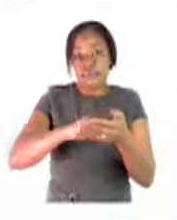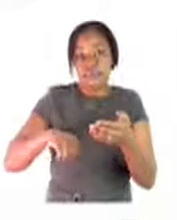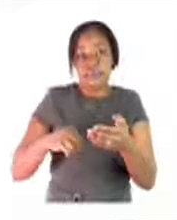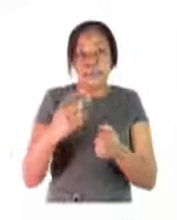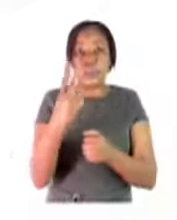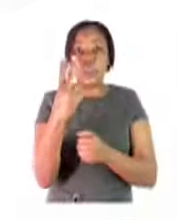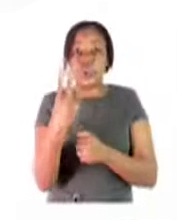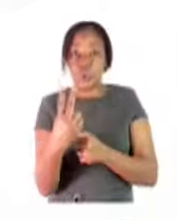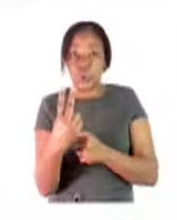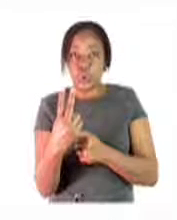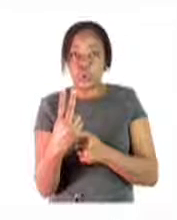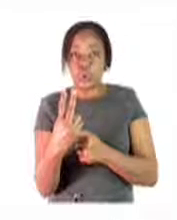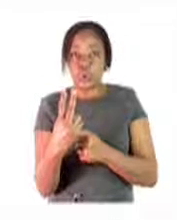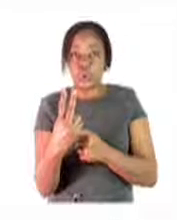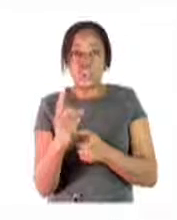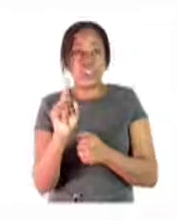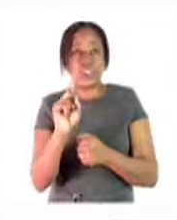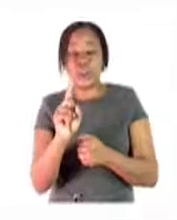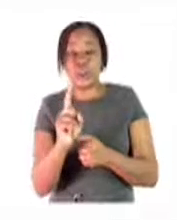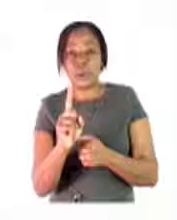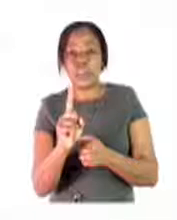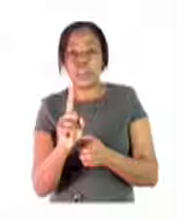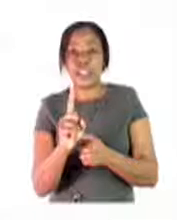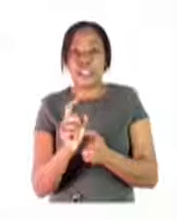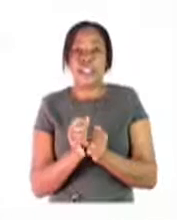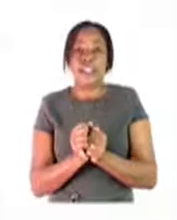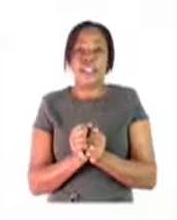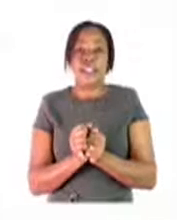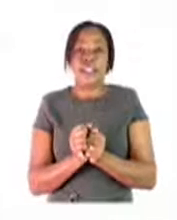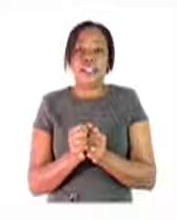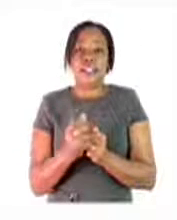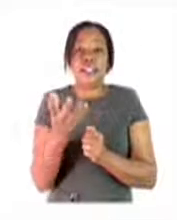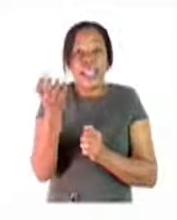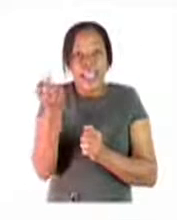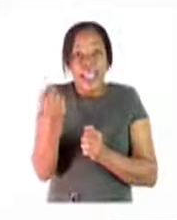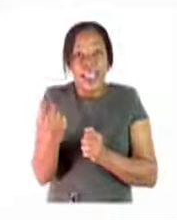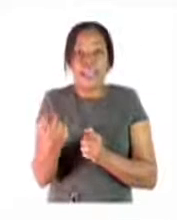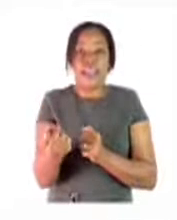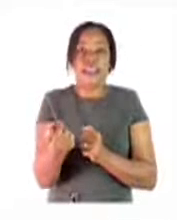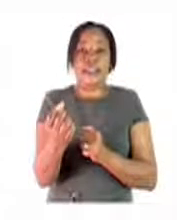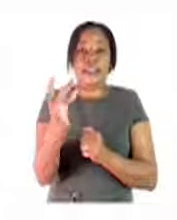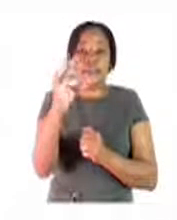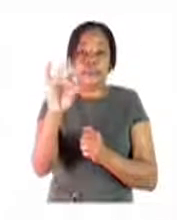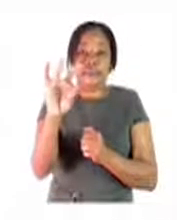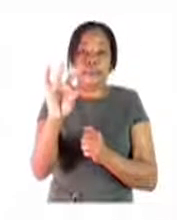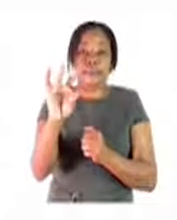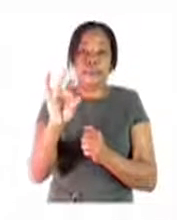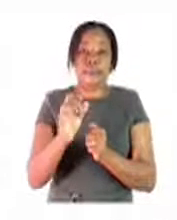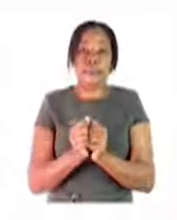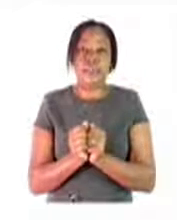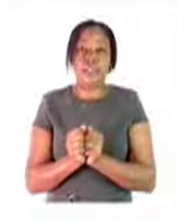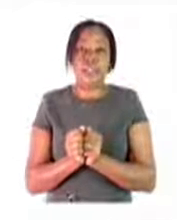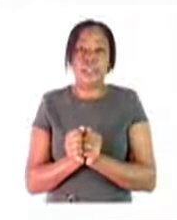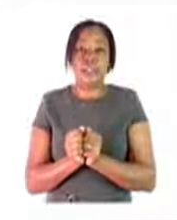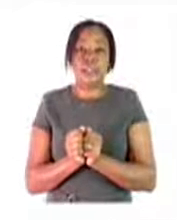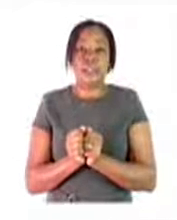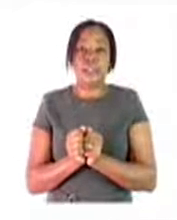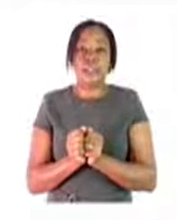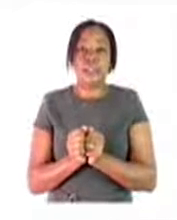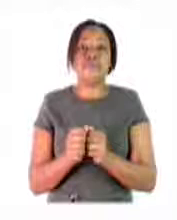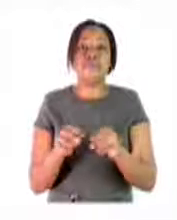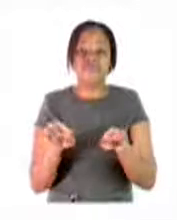sweets, meaning 10, take away the 2. So I'm going to be left with 8. So we do the same with